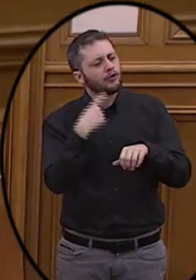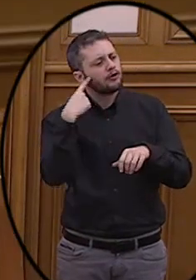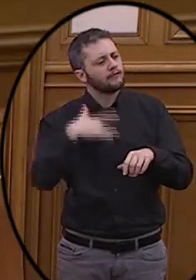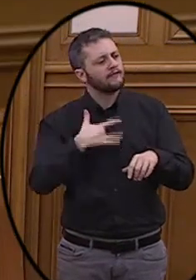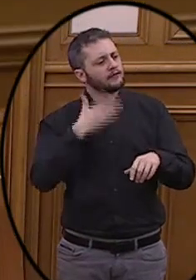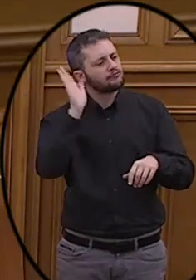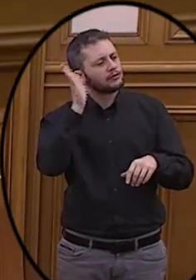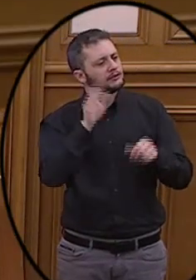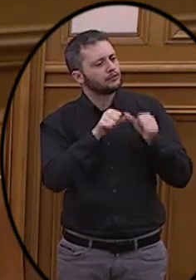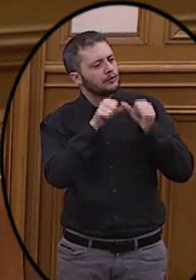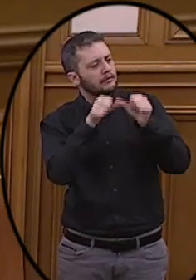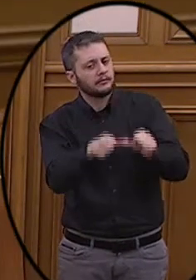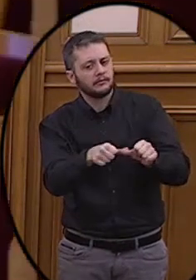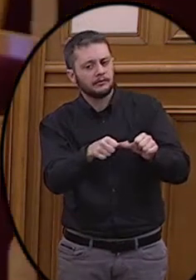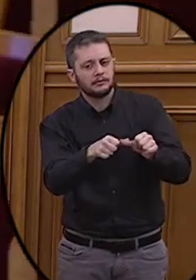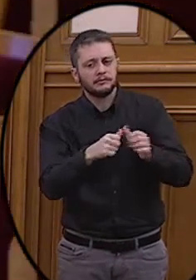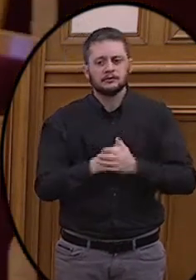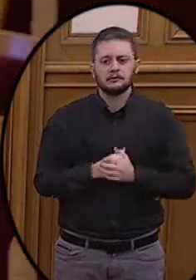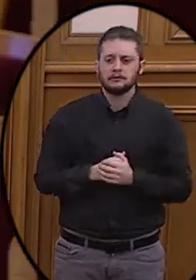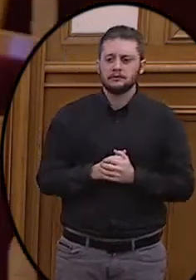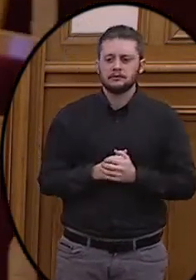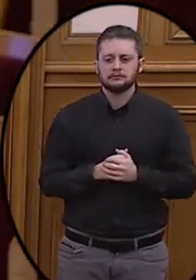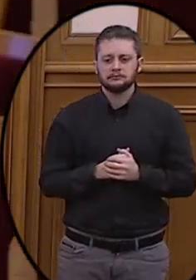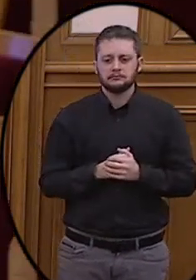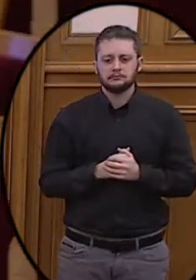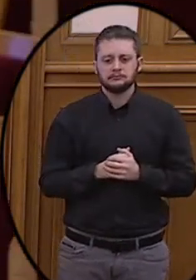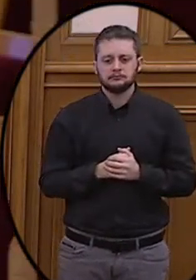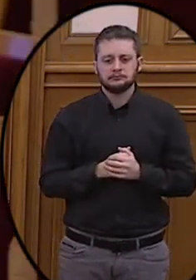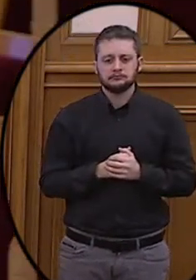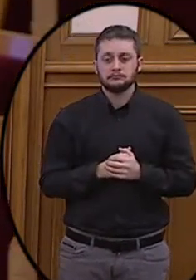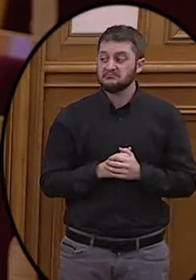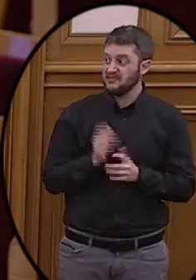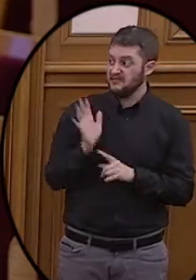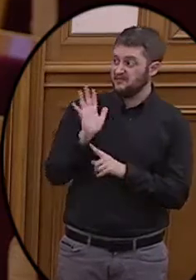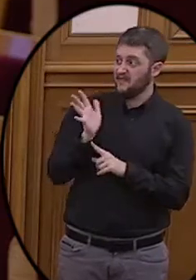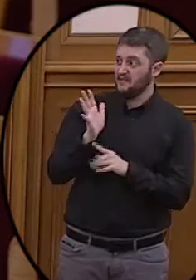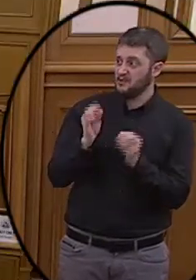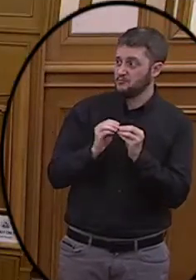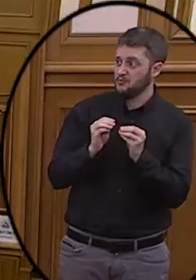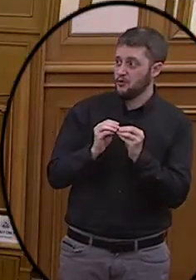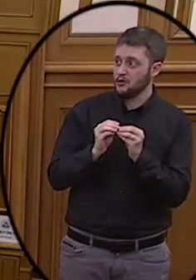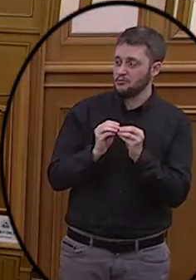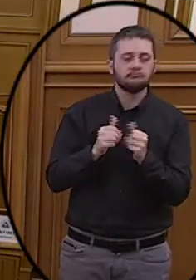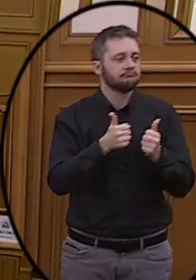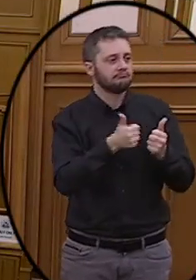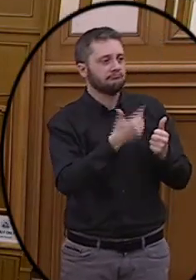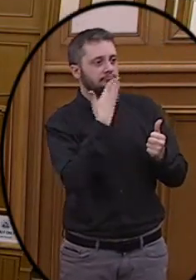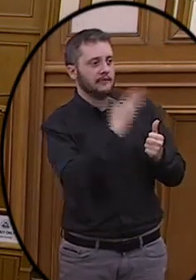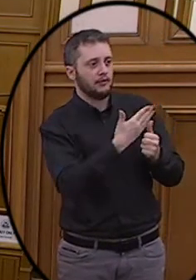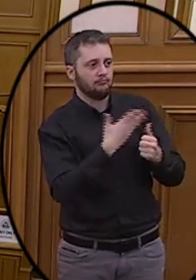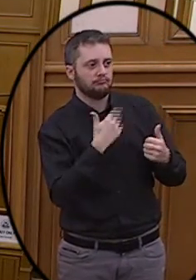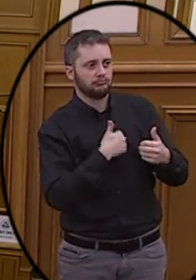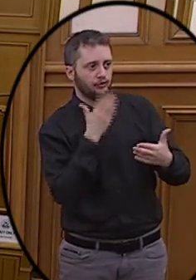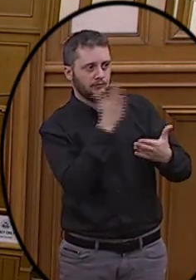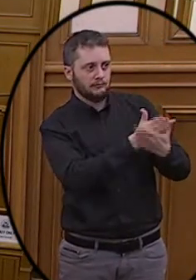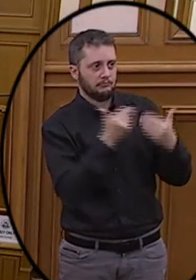going to go? About 5 minutes. Great. Thank you. Sorry.